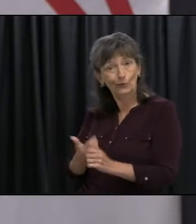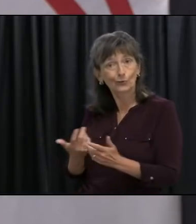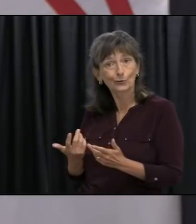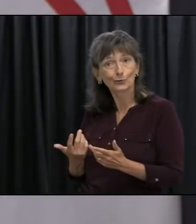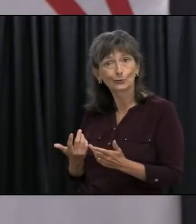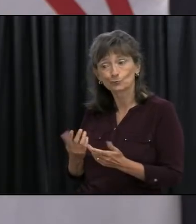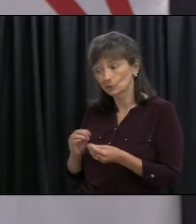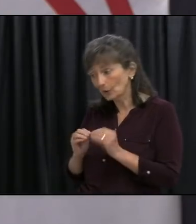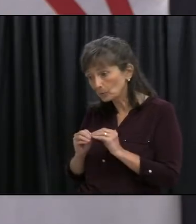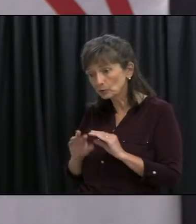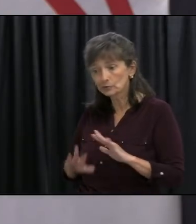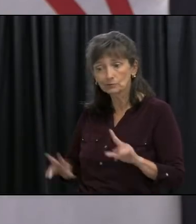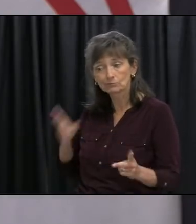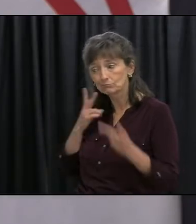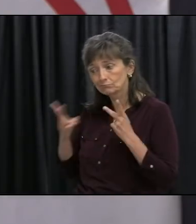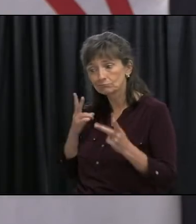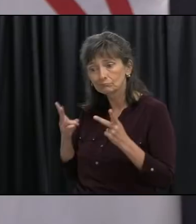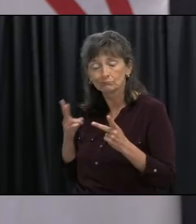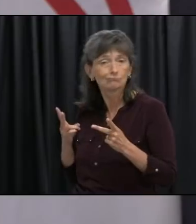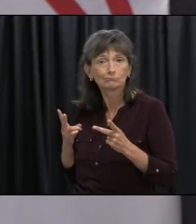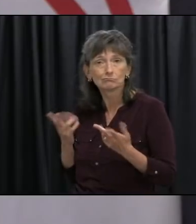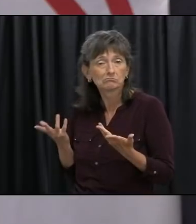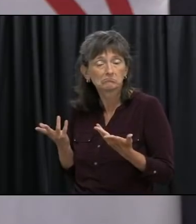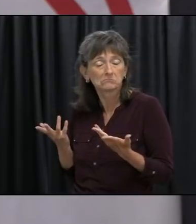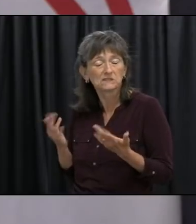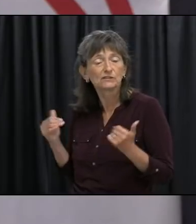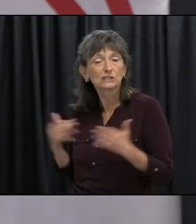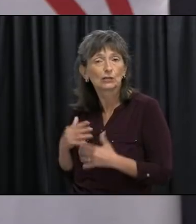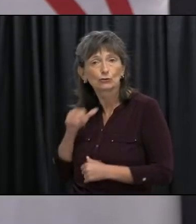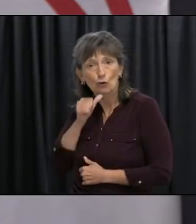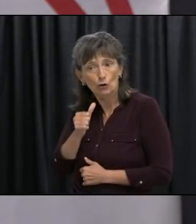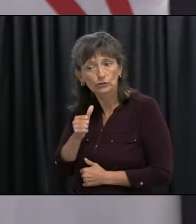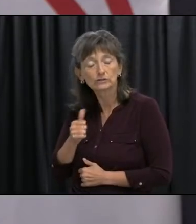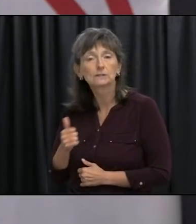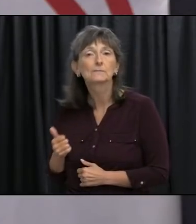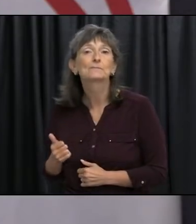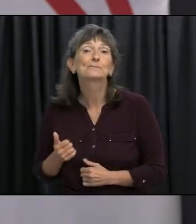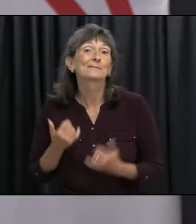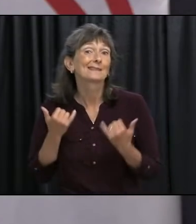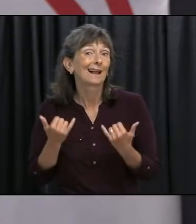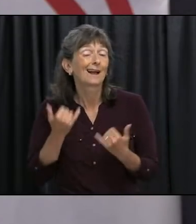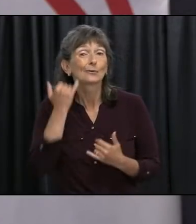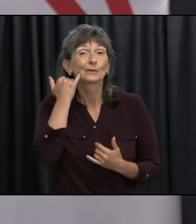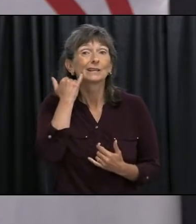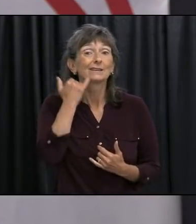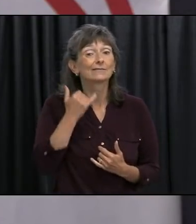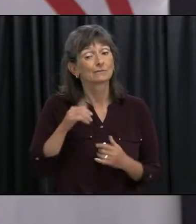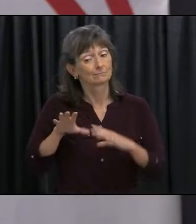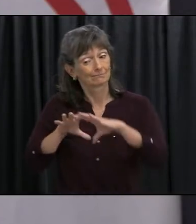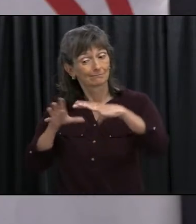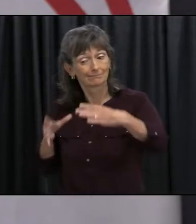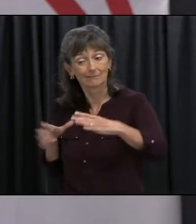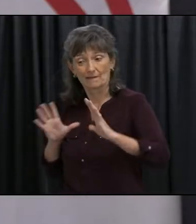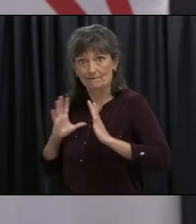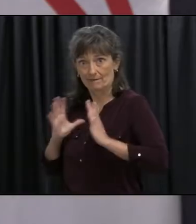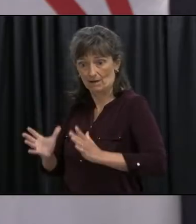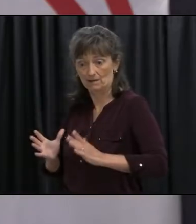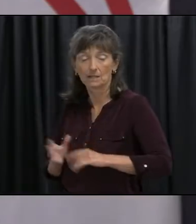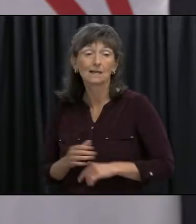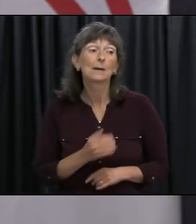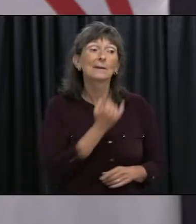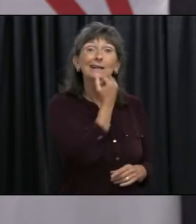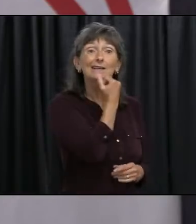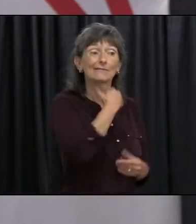the prevalence rate that we're seeing within those jurisdictions. But right now, the guideline is if you're traveling from outside of Atlantic Canada, when you